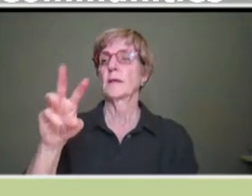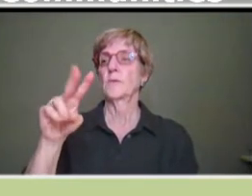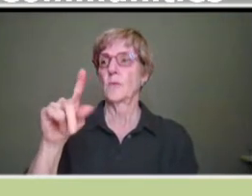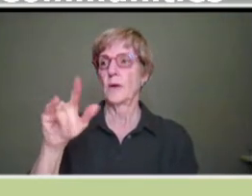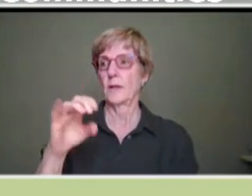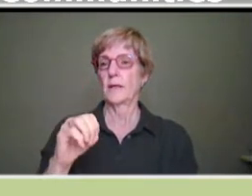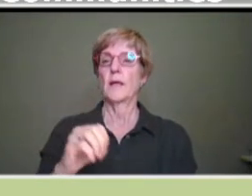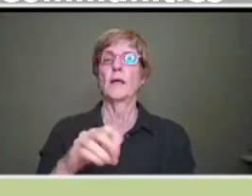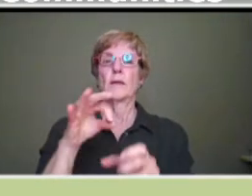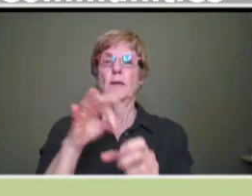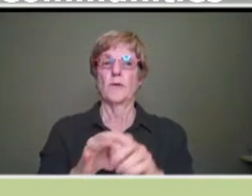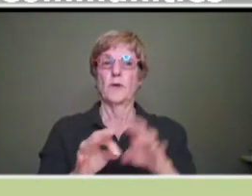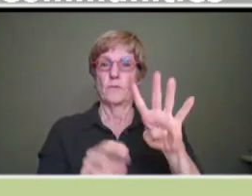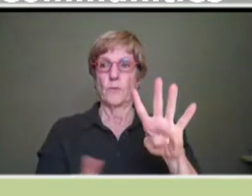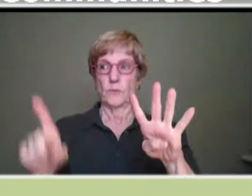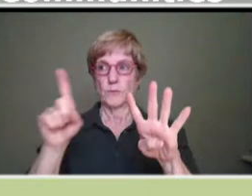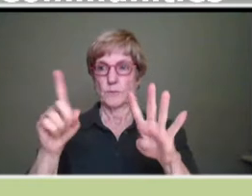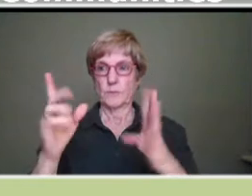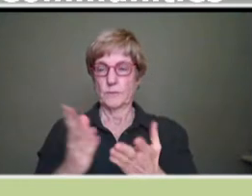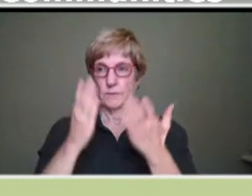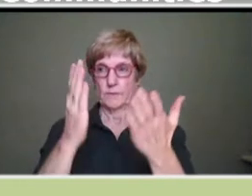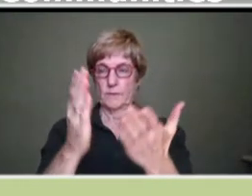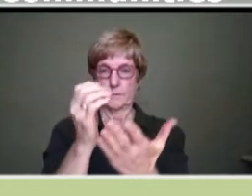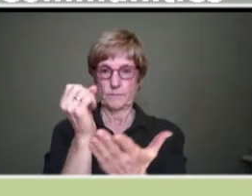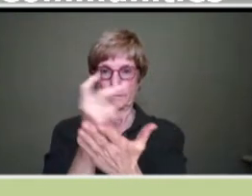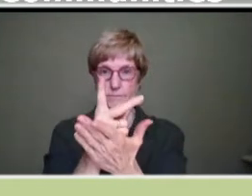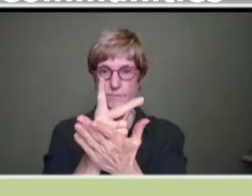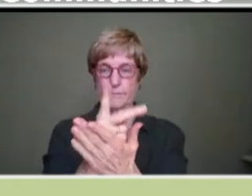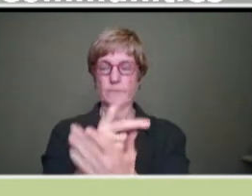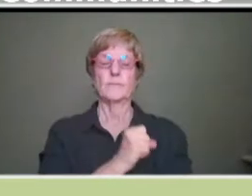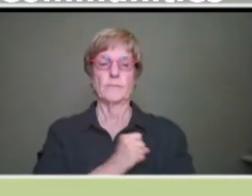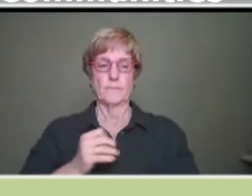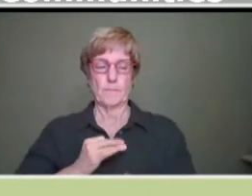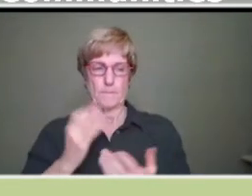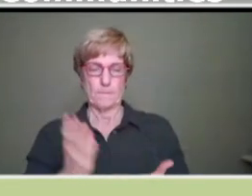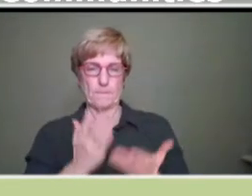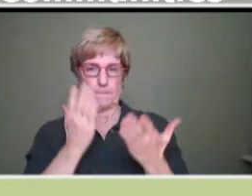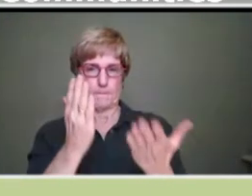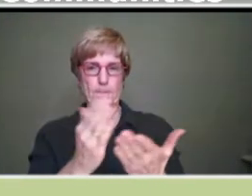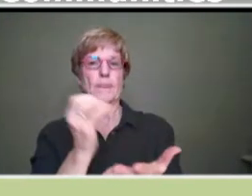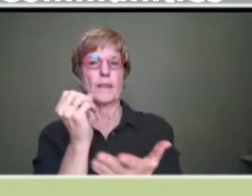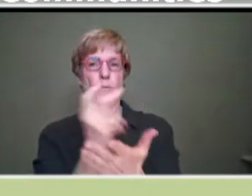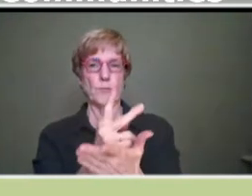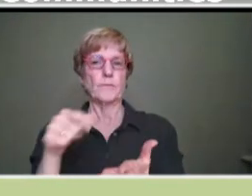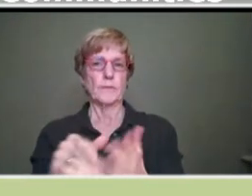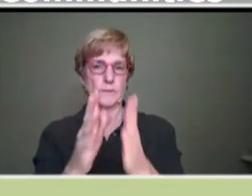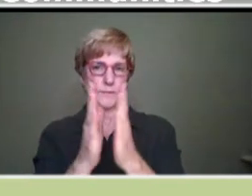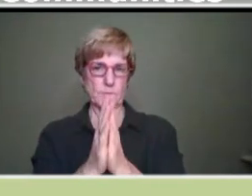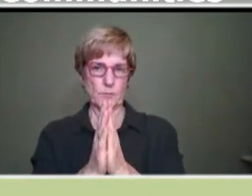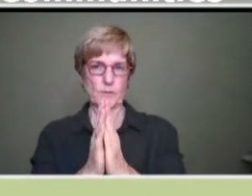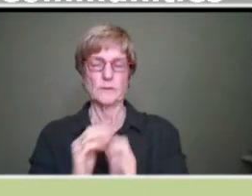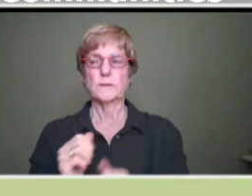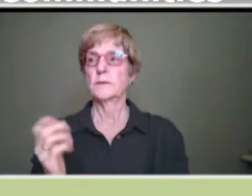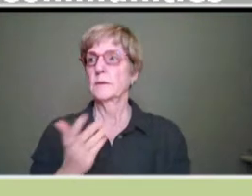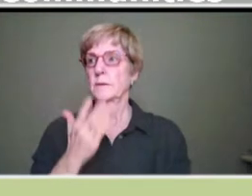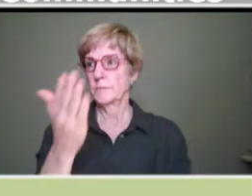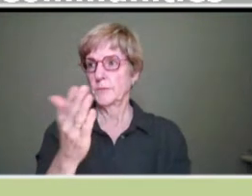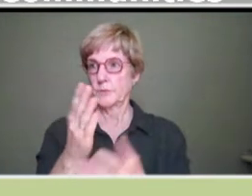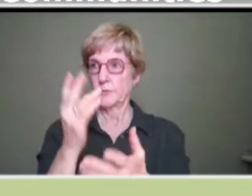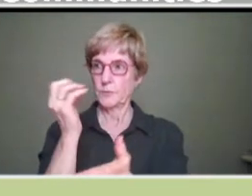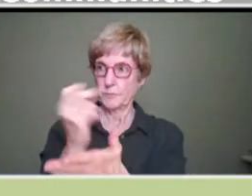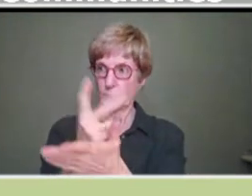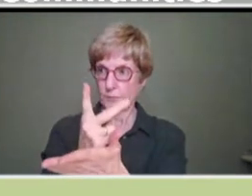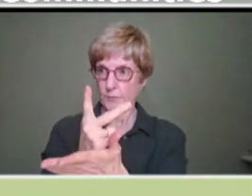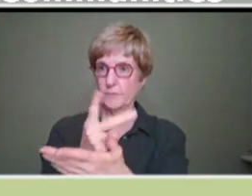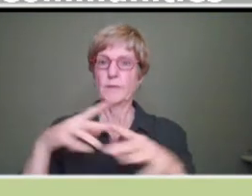voted 4-1 to recommend approval of this petition and staff recommends approval of this petition is there a motion to approve the petition and